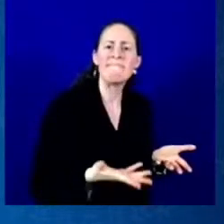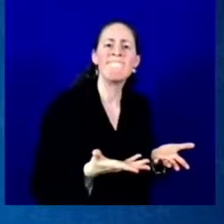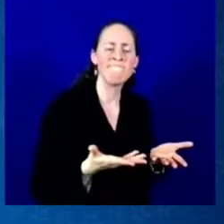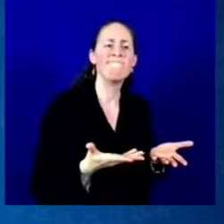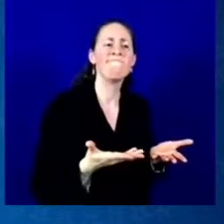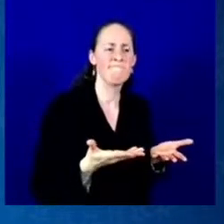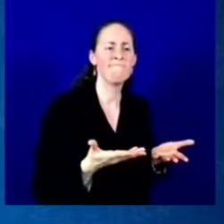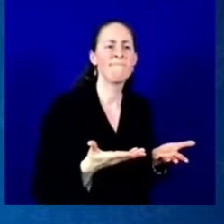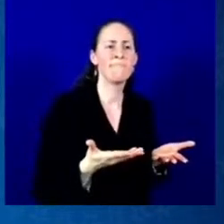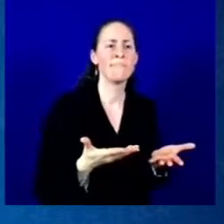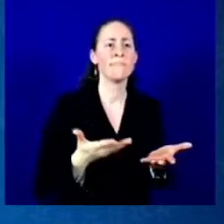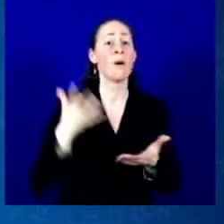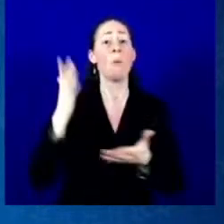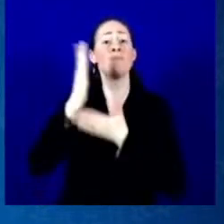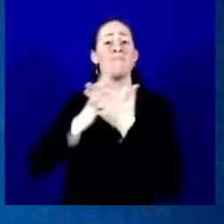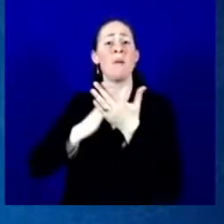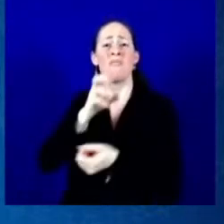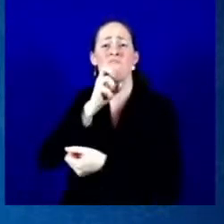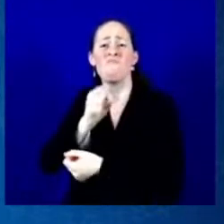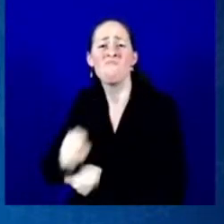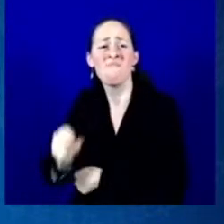parent who needs help.